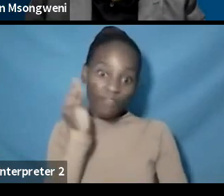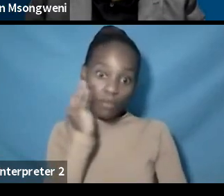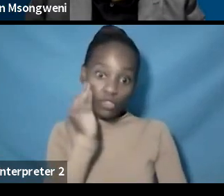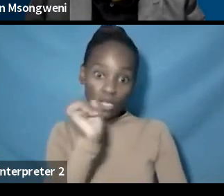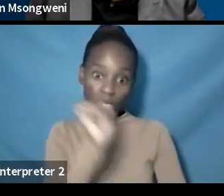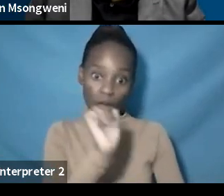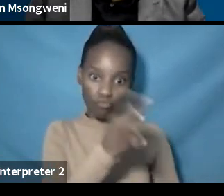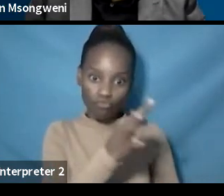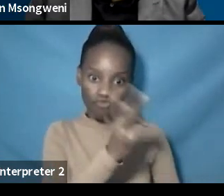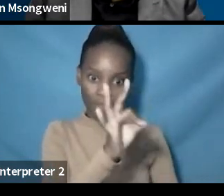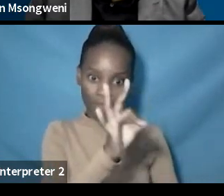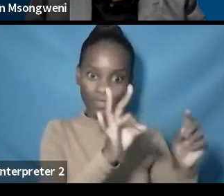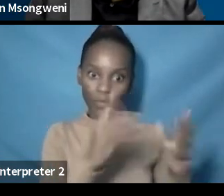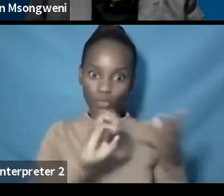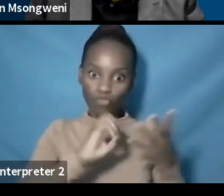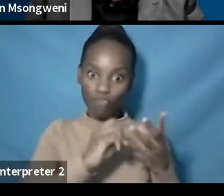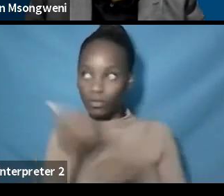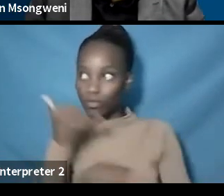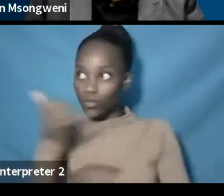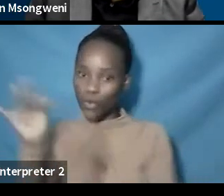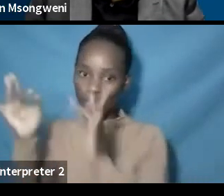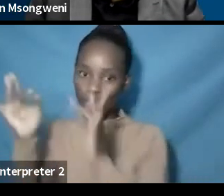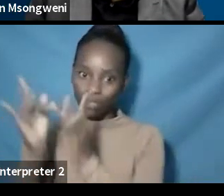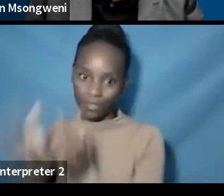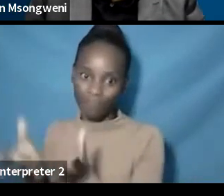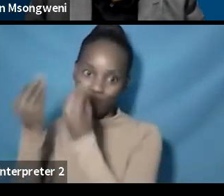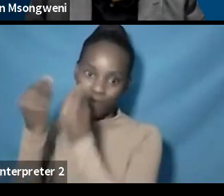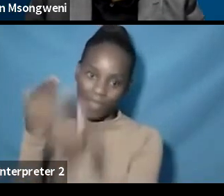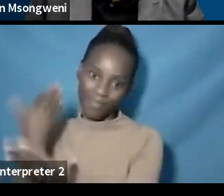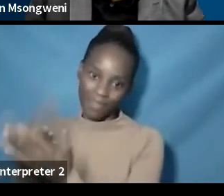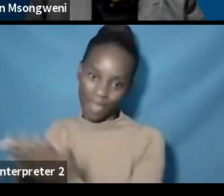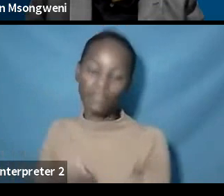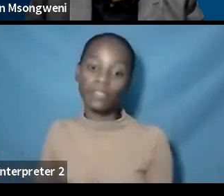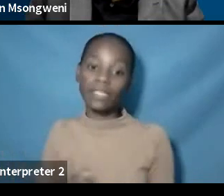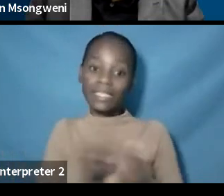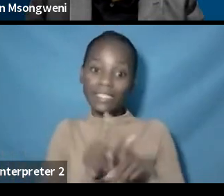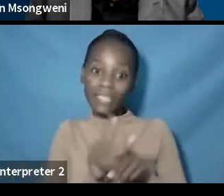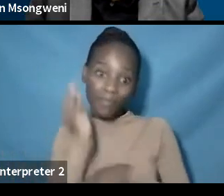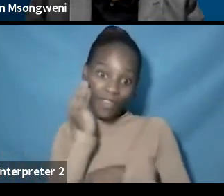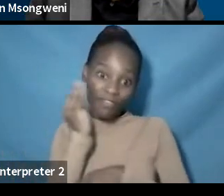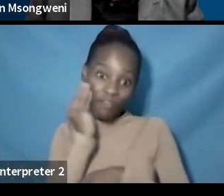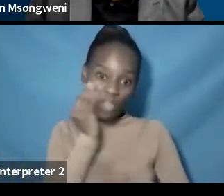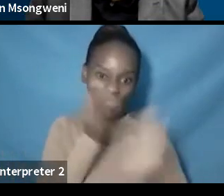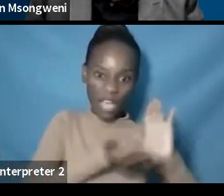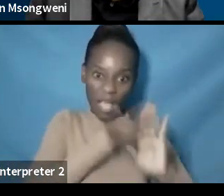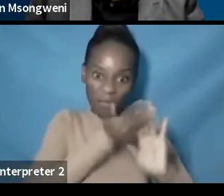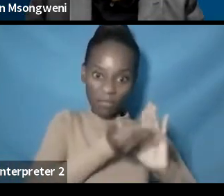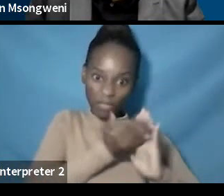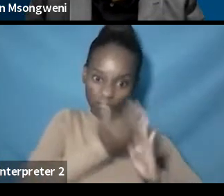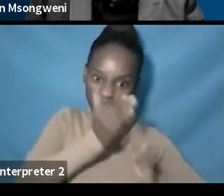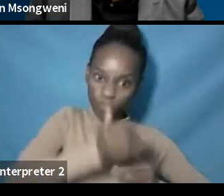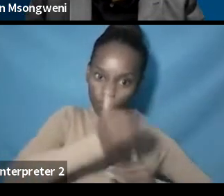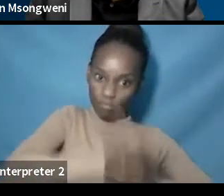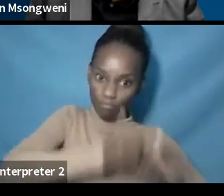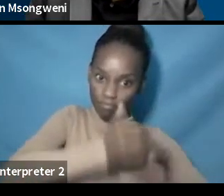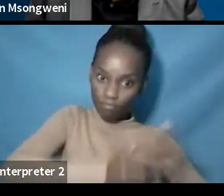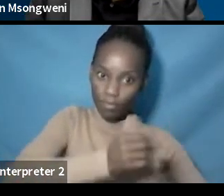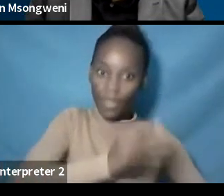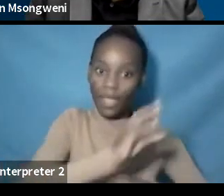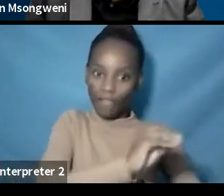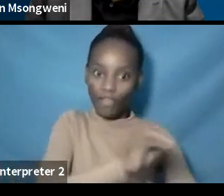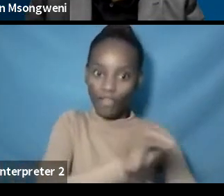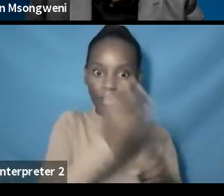that the representative, the information is updated, so that you can be in a position to register